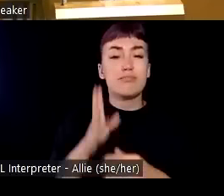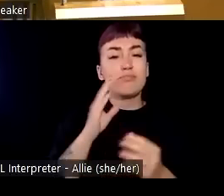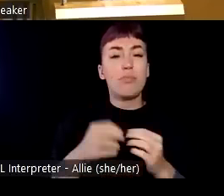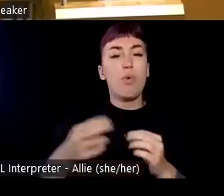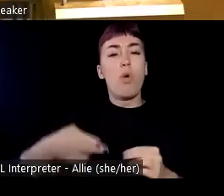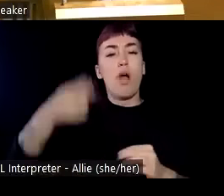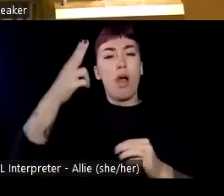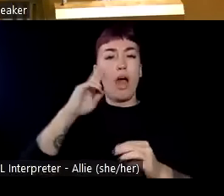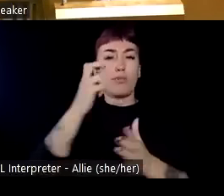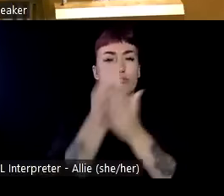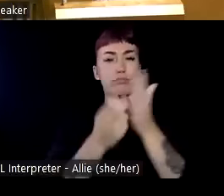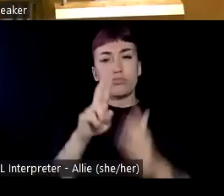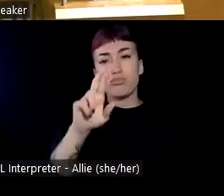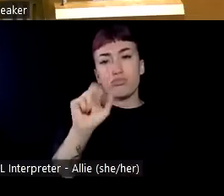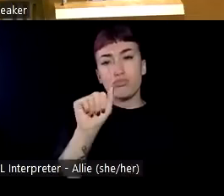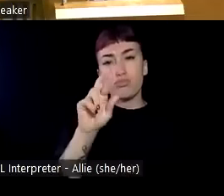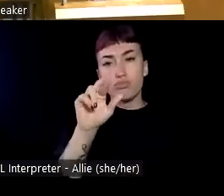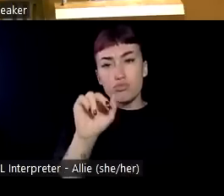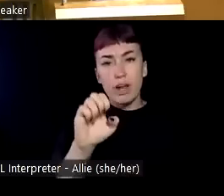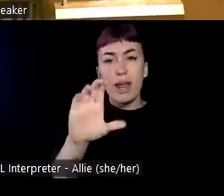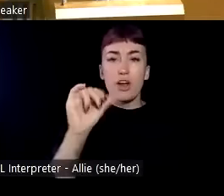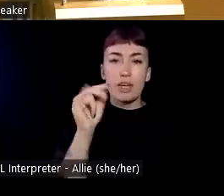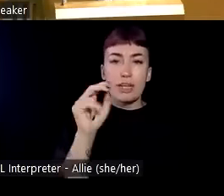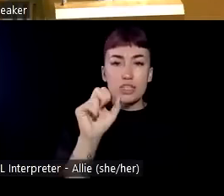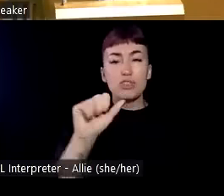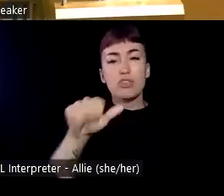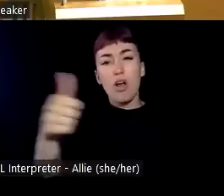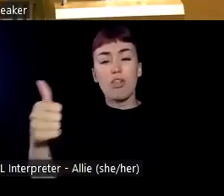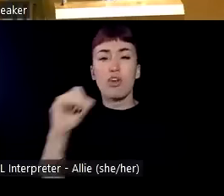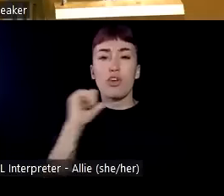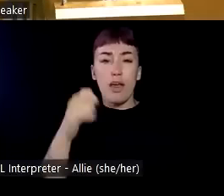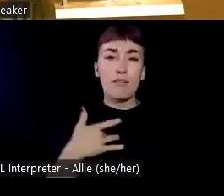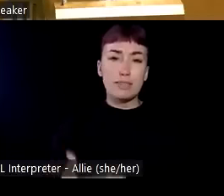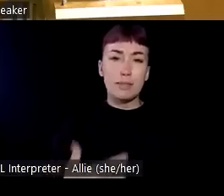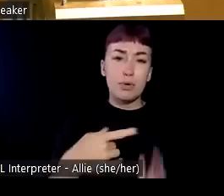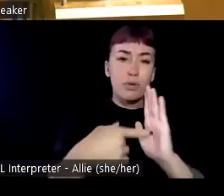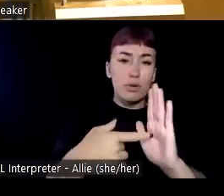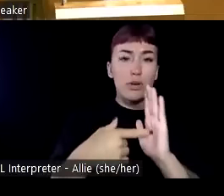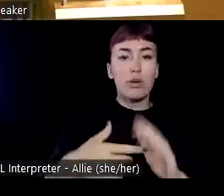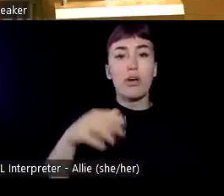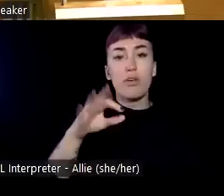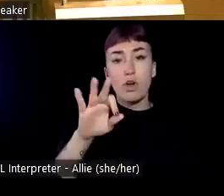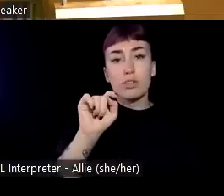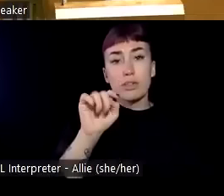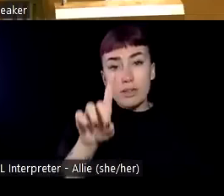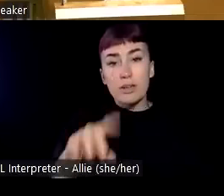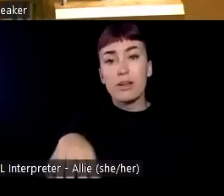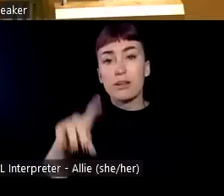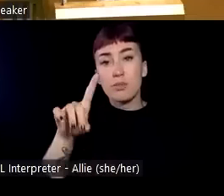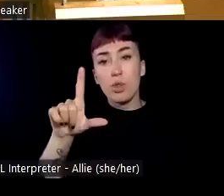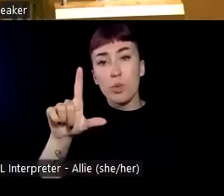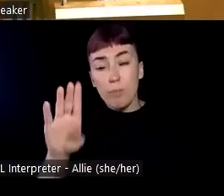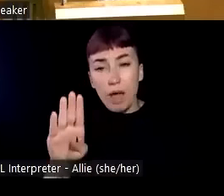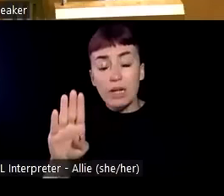rarer conditions or other atypical presentations, frontotemporal dementias, dementia with Lewy body, and